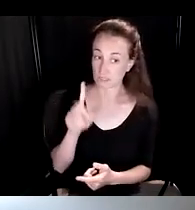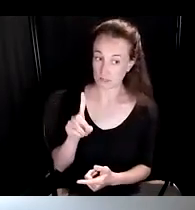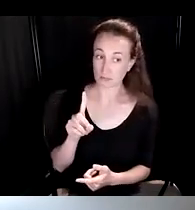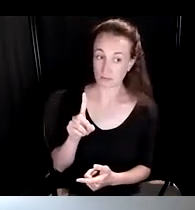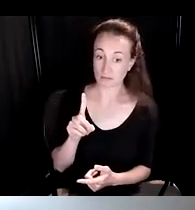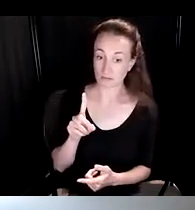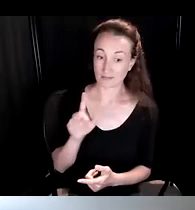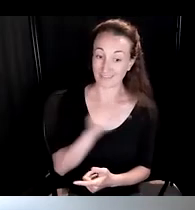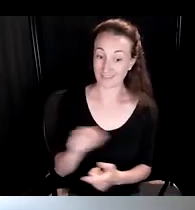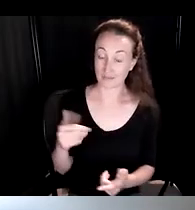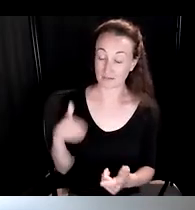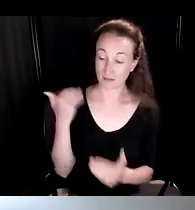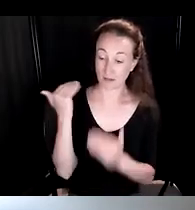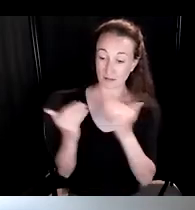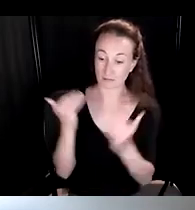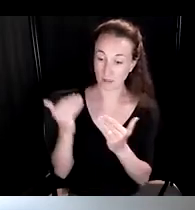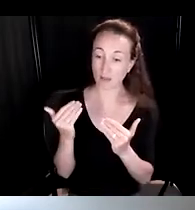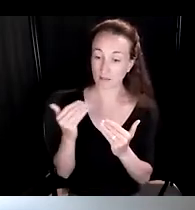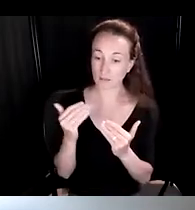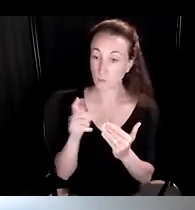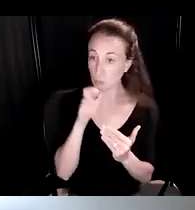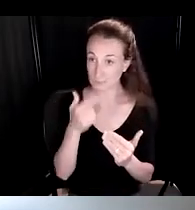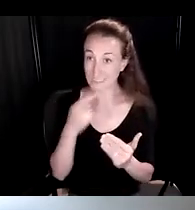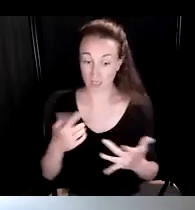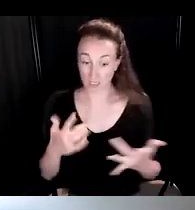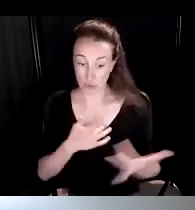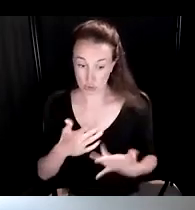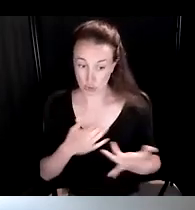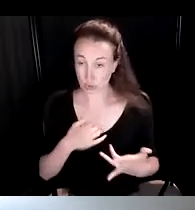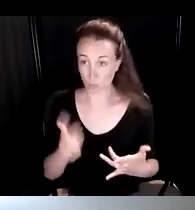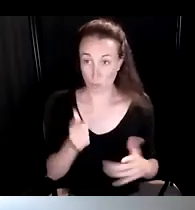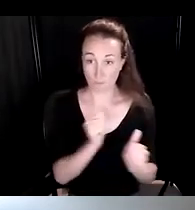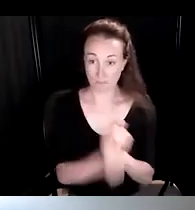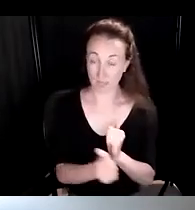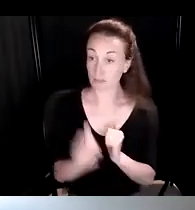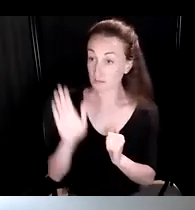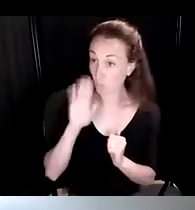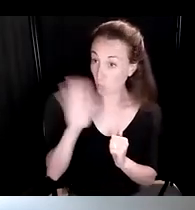these young adults who reported being concerned about that, if they actually go on to the next grade.